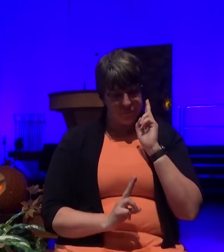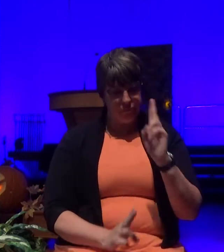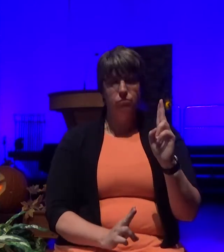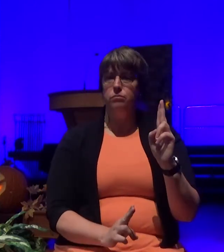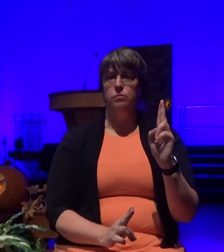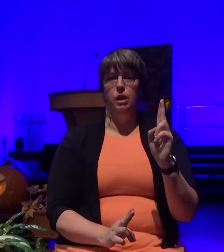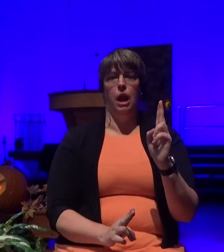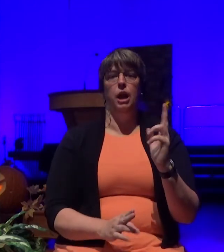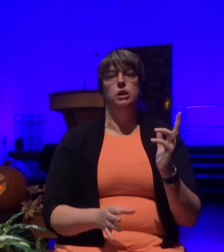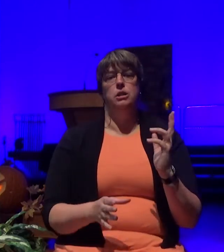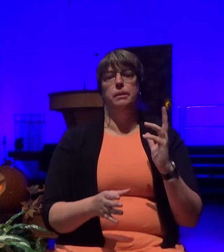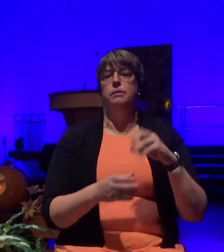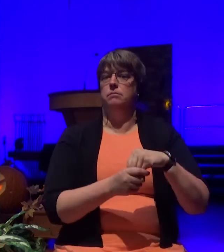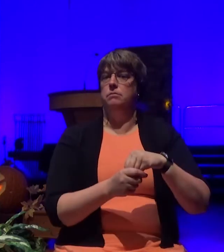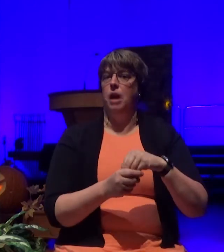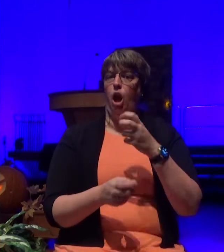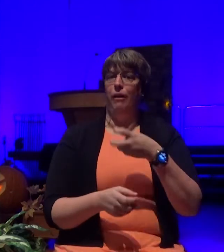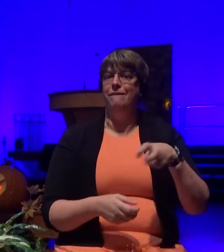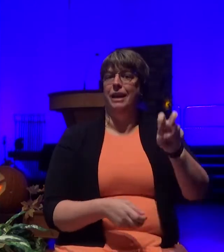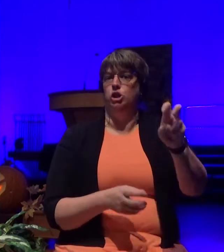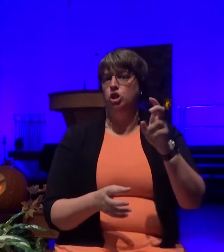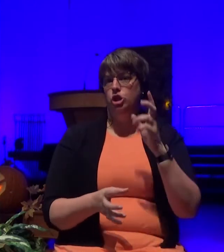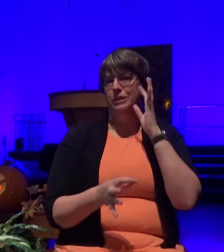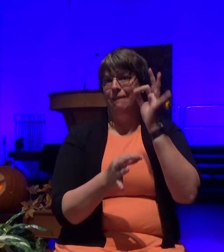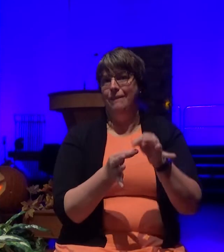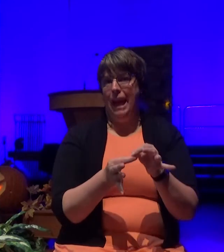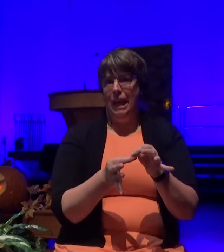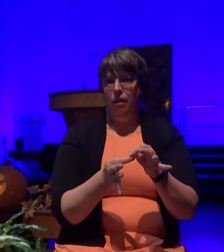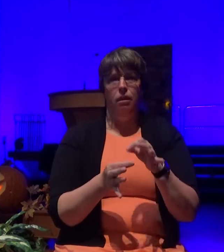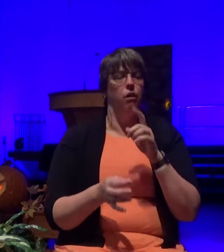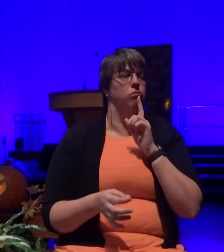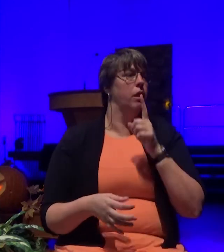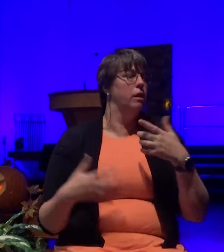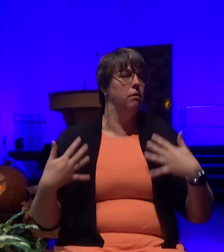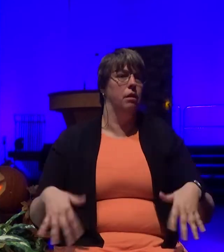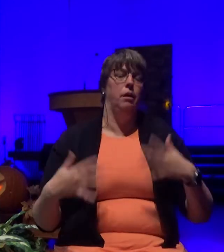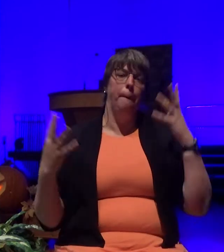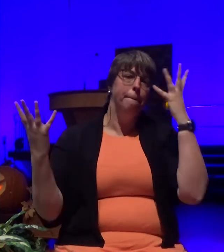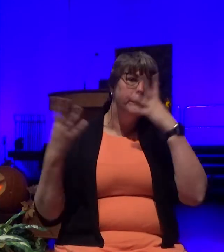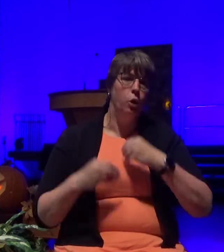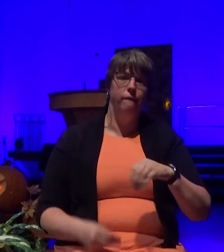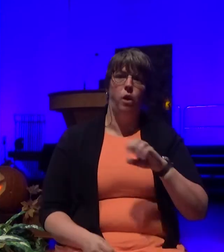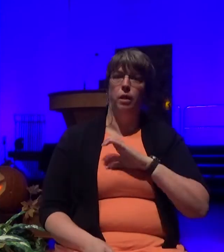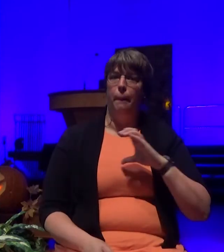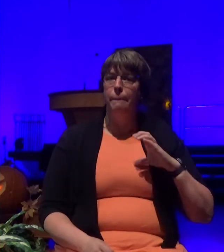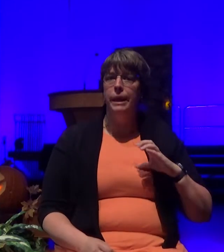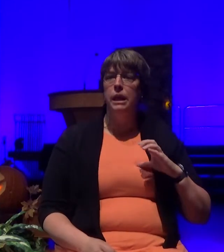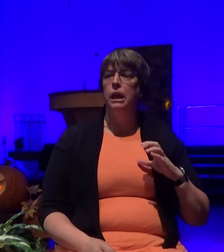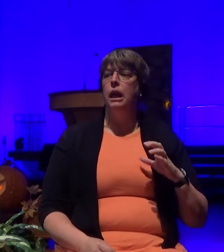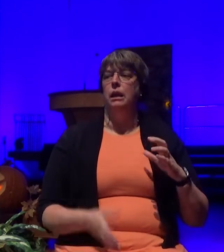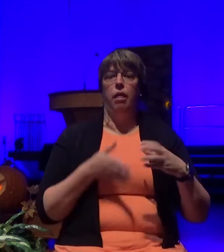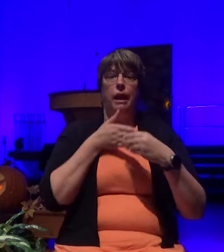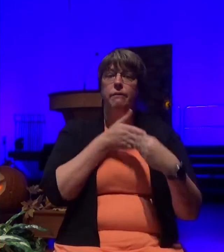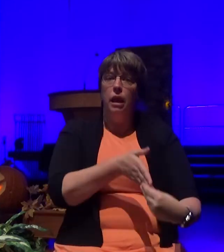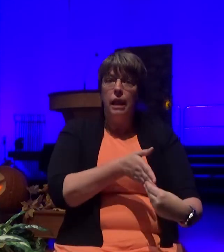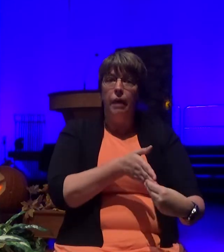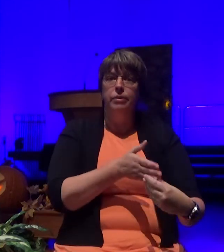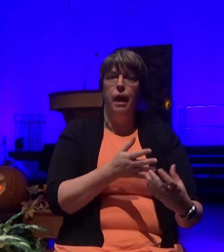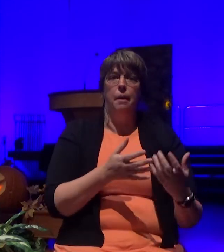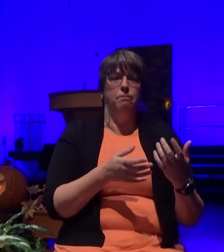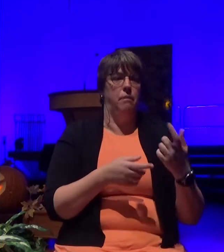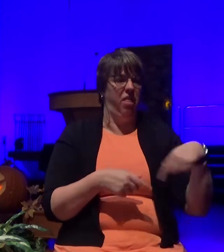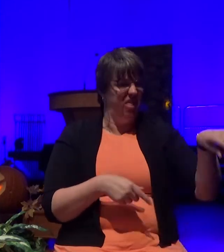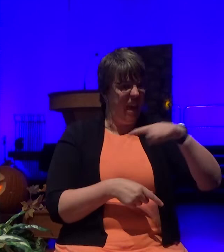in faith. We've had a beautiful, amazing committee. Reverend Josh has led them very beautifully, and they have all contributed